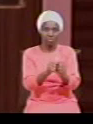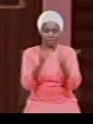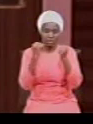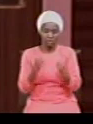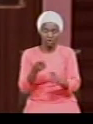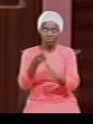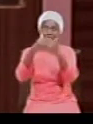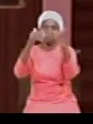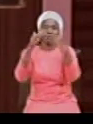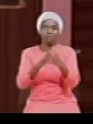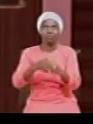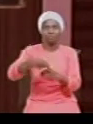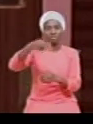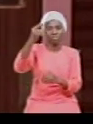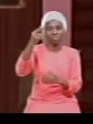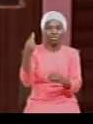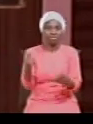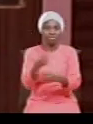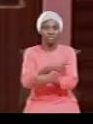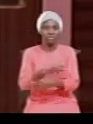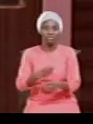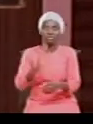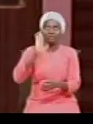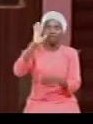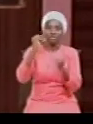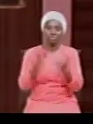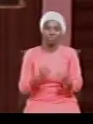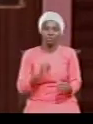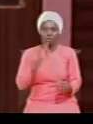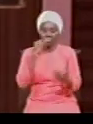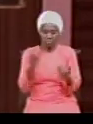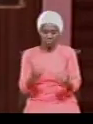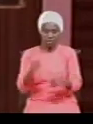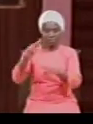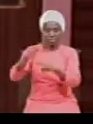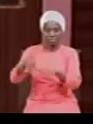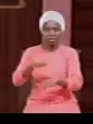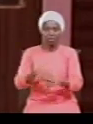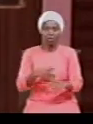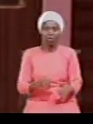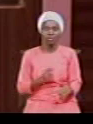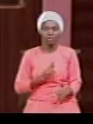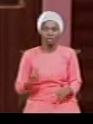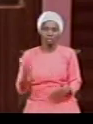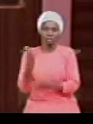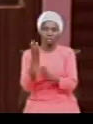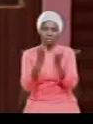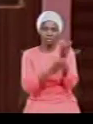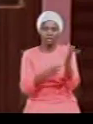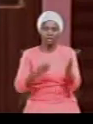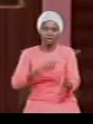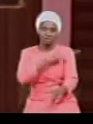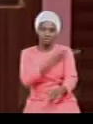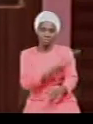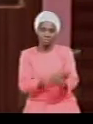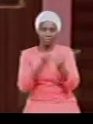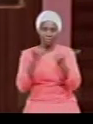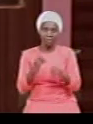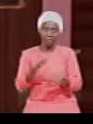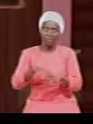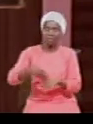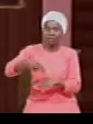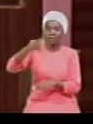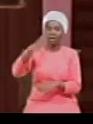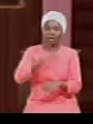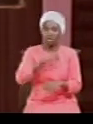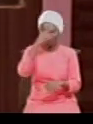of his power is now seated on the right hand of majesty on high. And because he's over